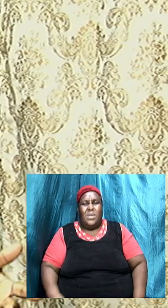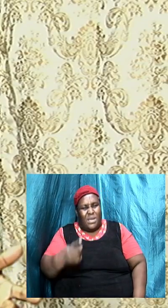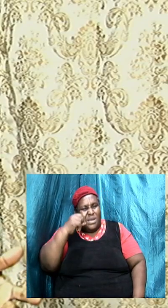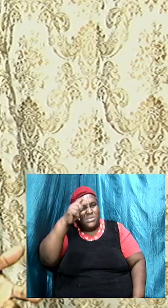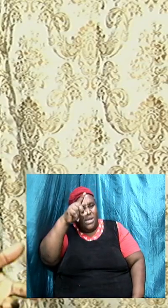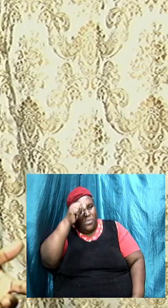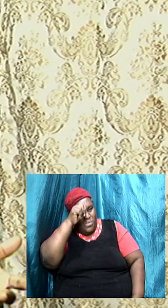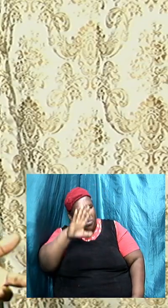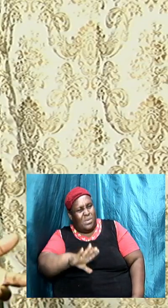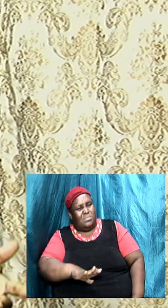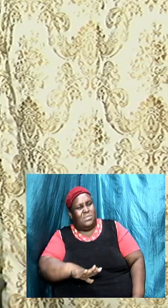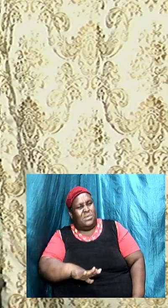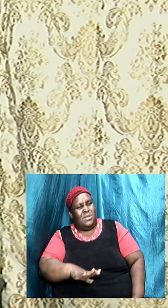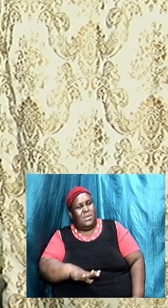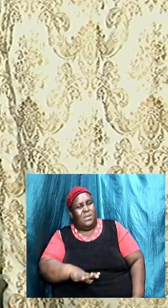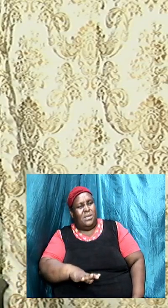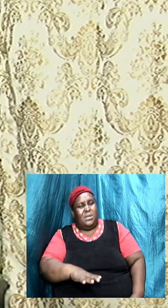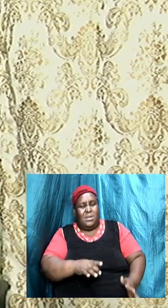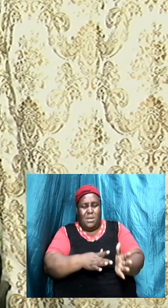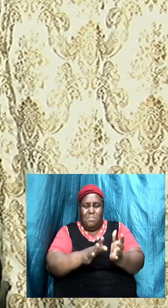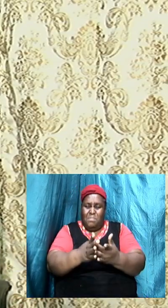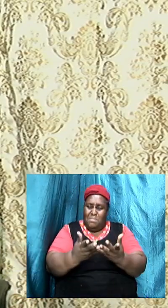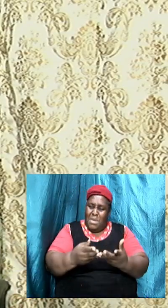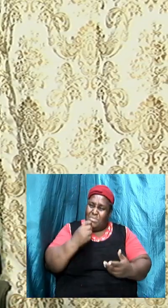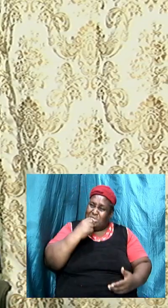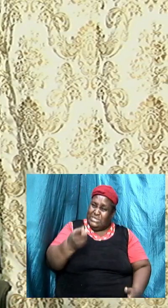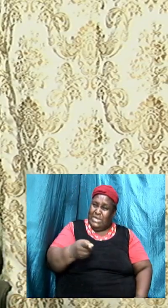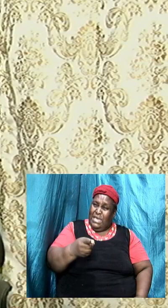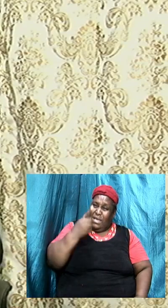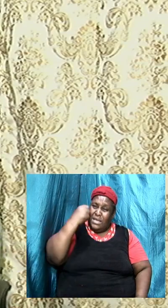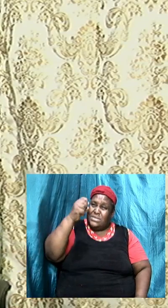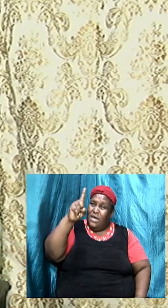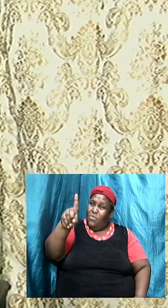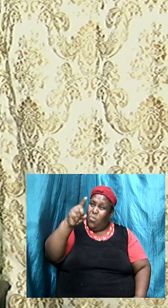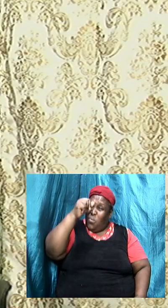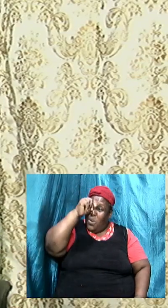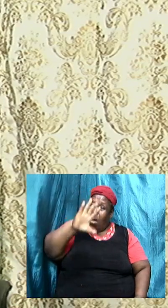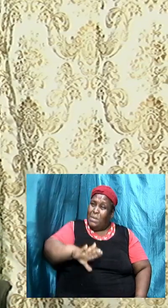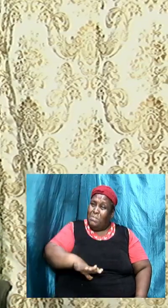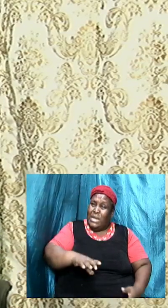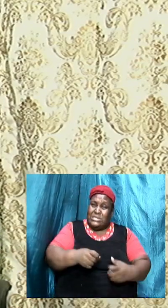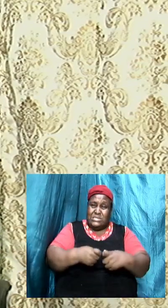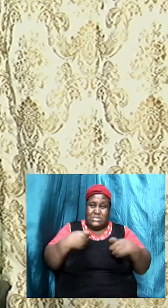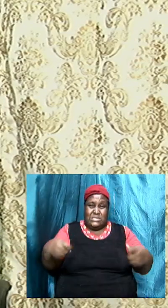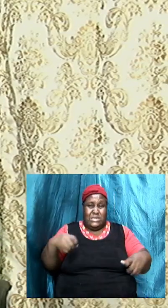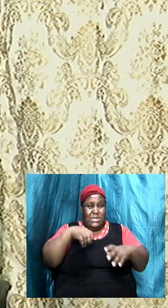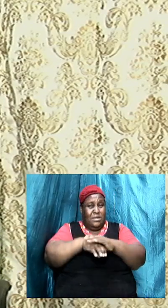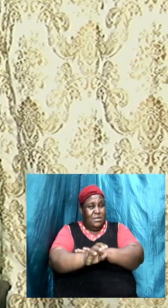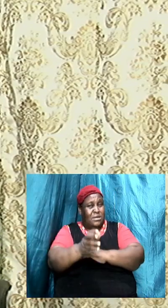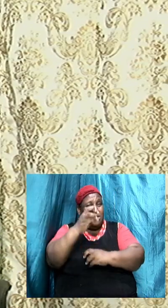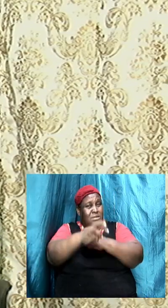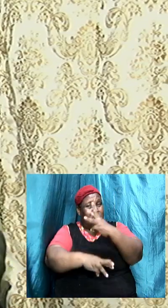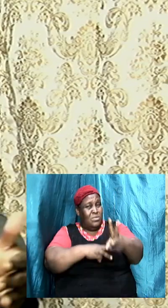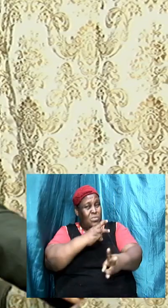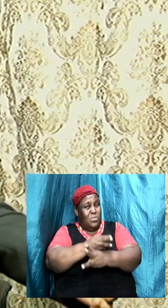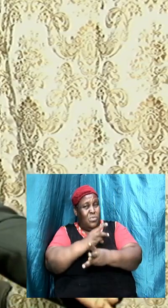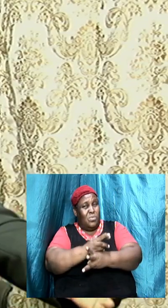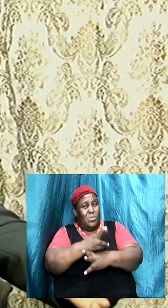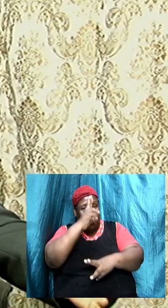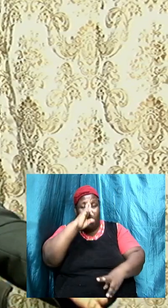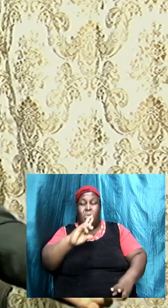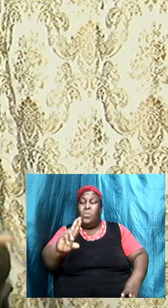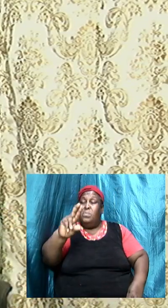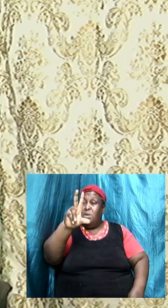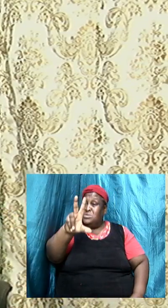man? The Bible said that because of one man's sin entered the world. Romans chapter